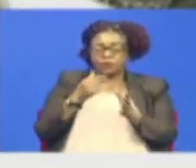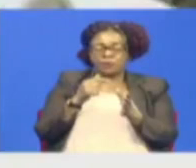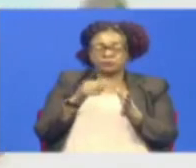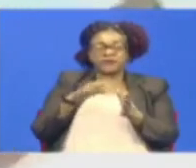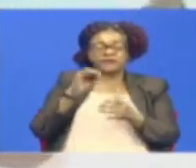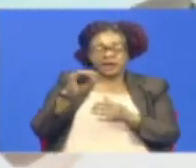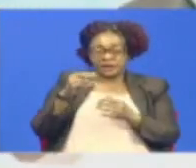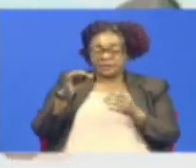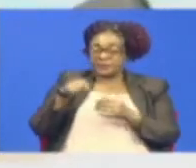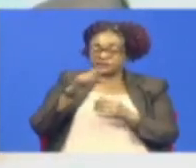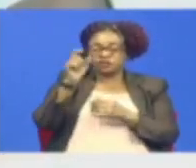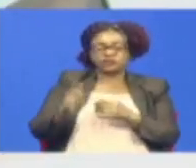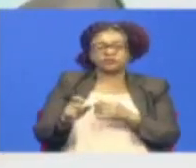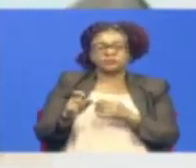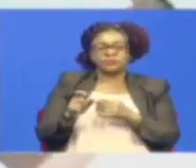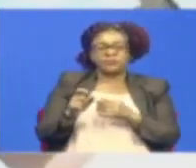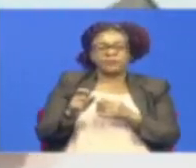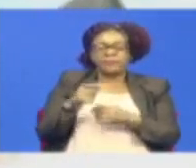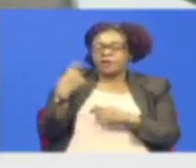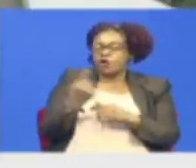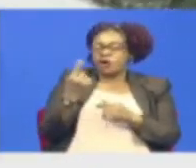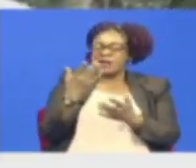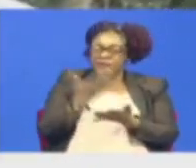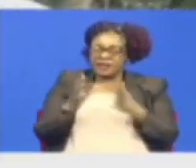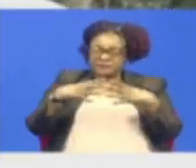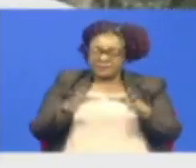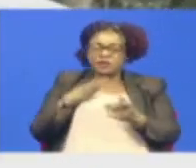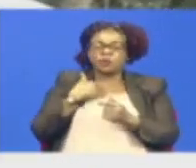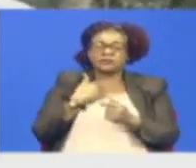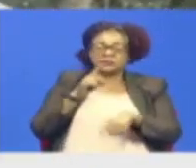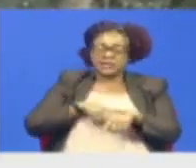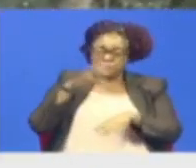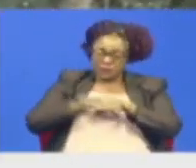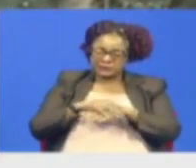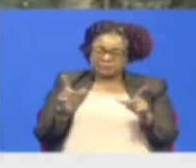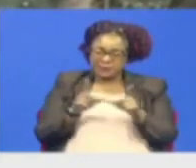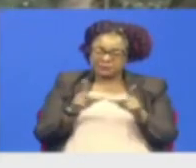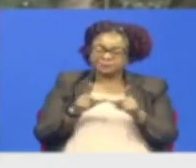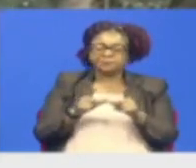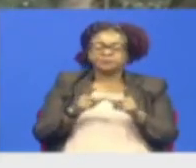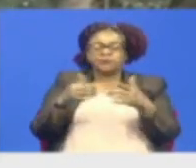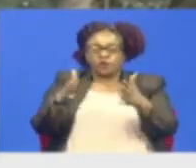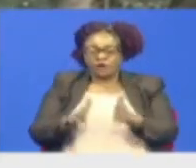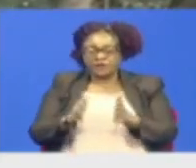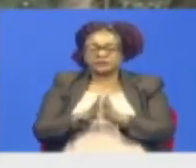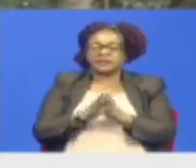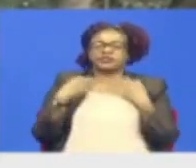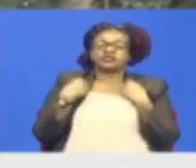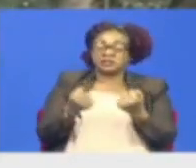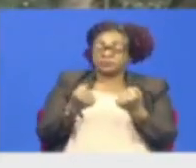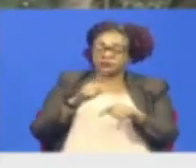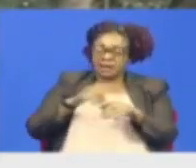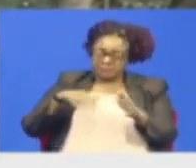anakufa, only thing family wanatafuta, mkishapata burial permit, ni coffin na transport. Mkifika